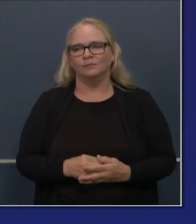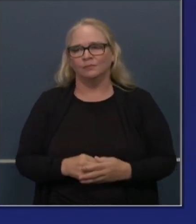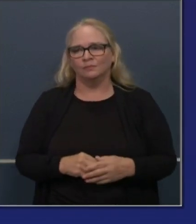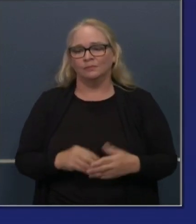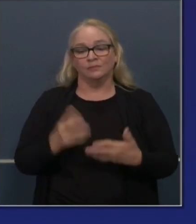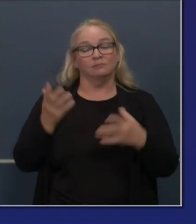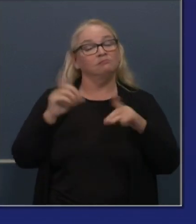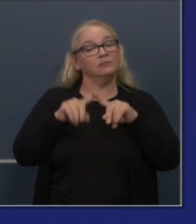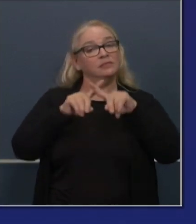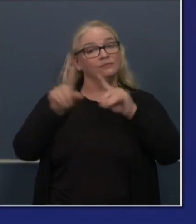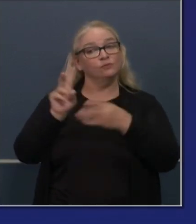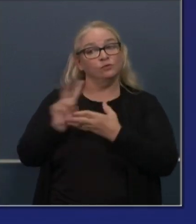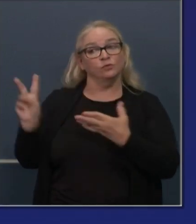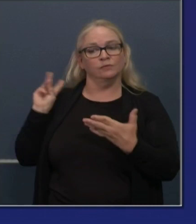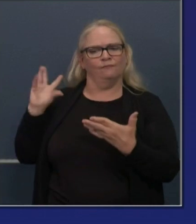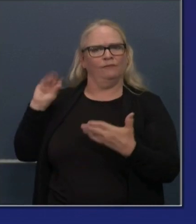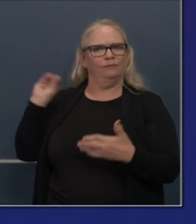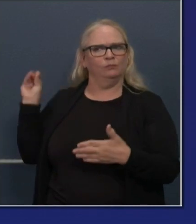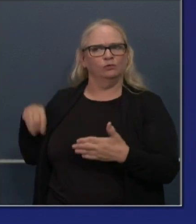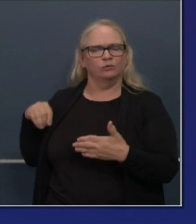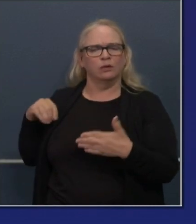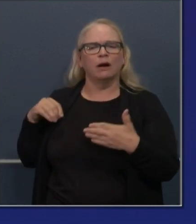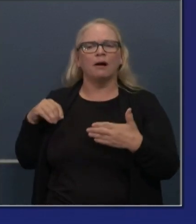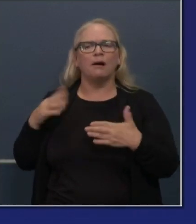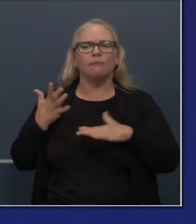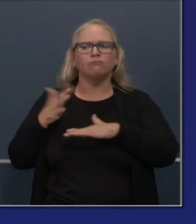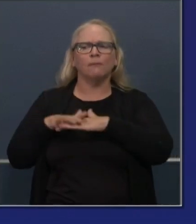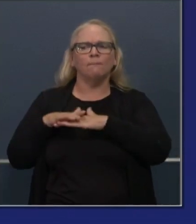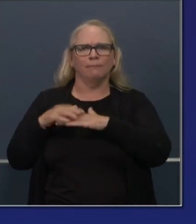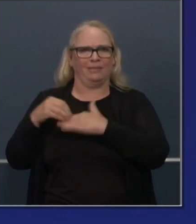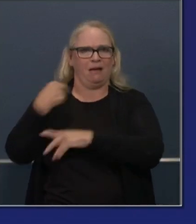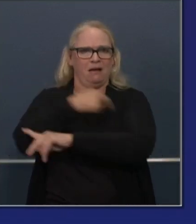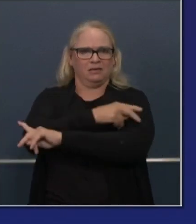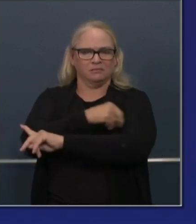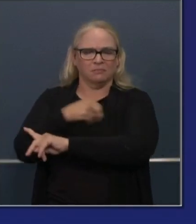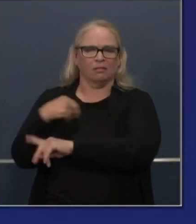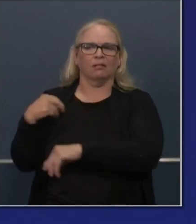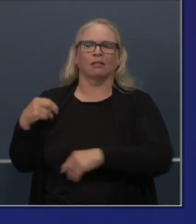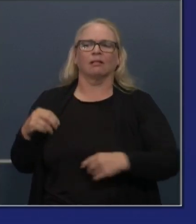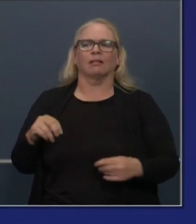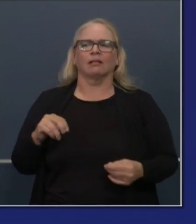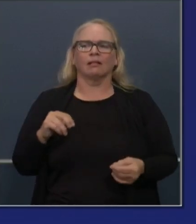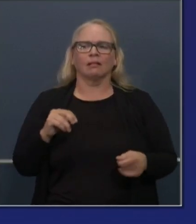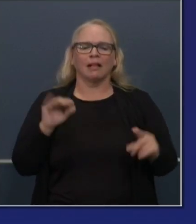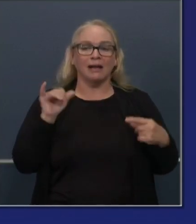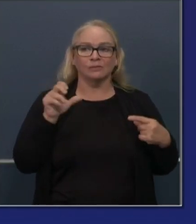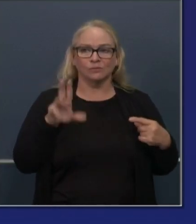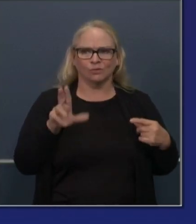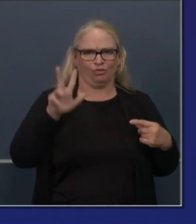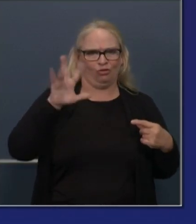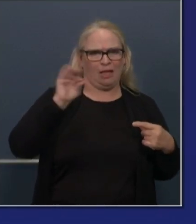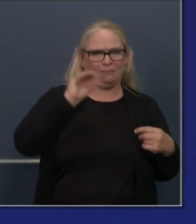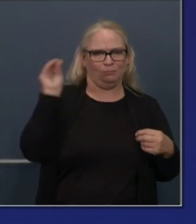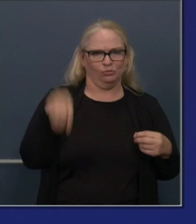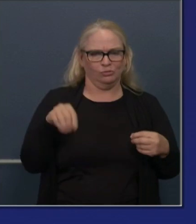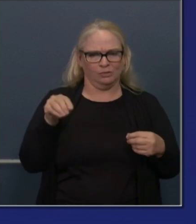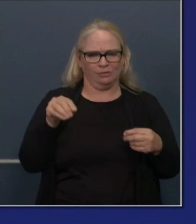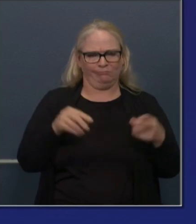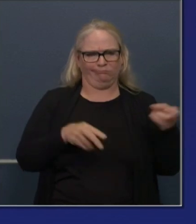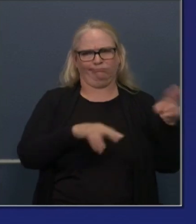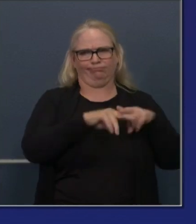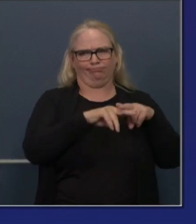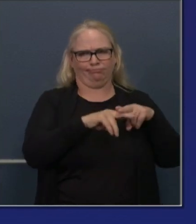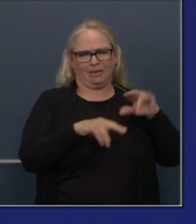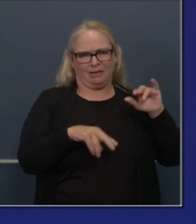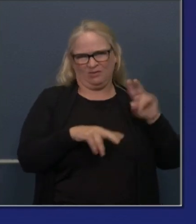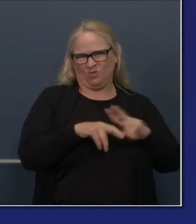50% on the hospitalization increase over a 14-day period. 2 weeks ago, I announced a 39% increase in ICU